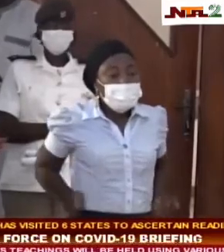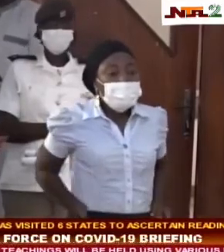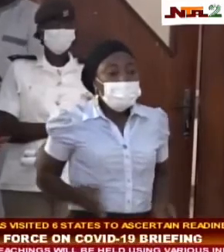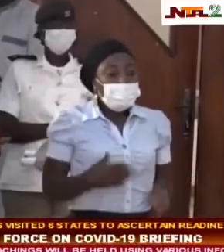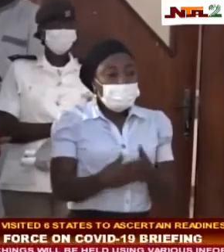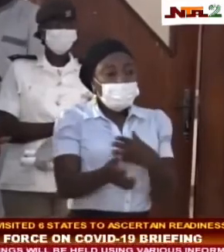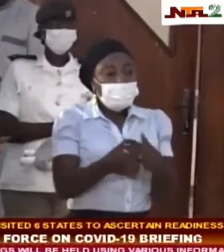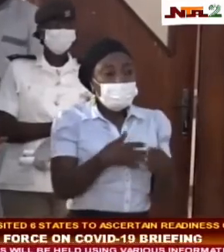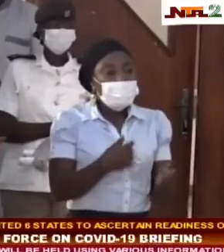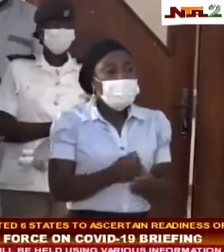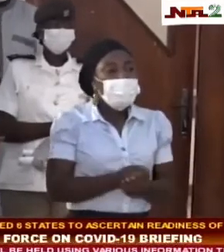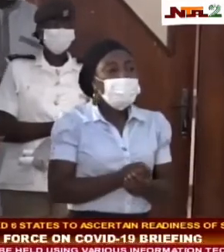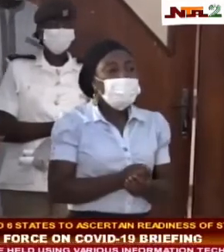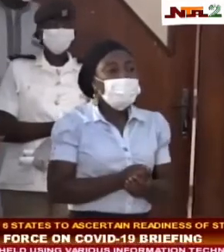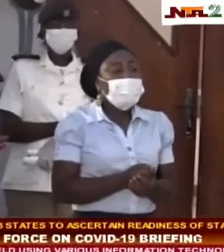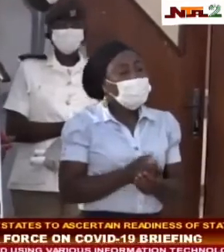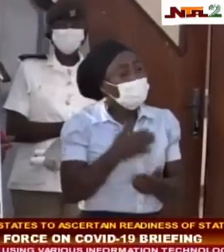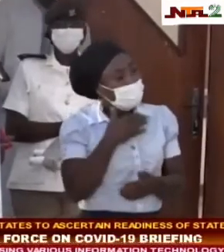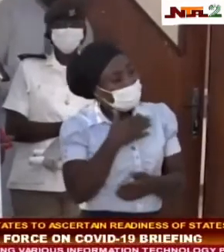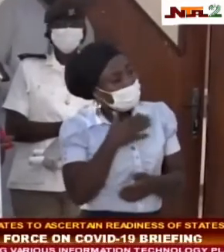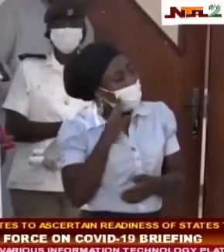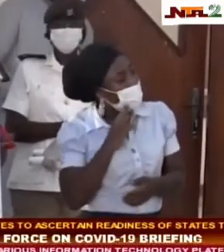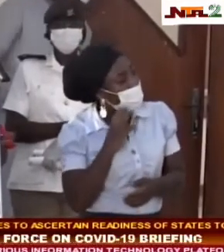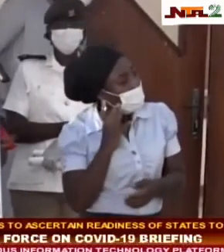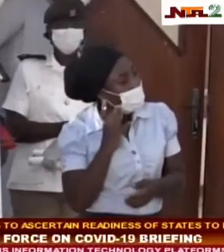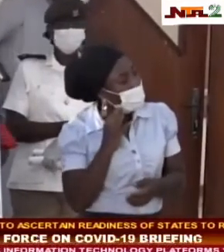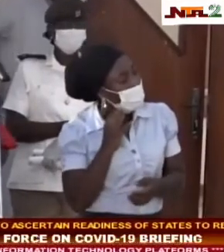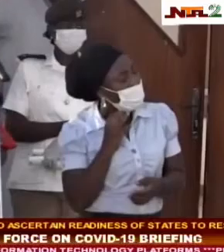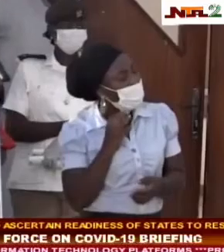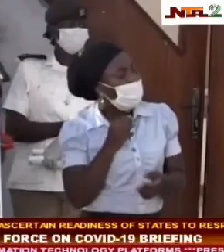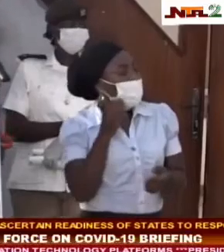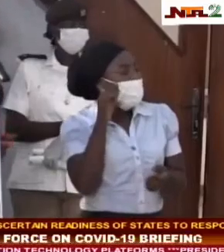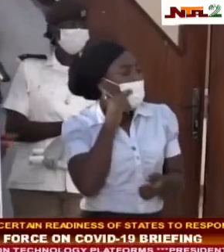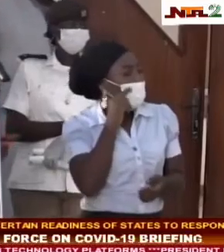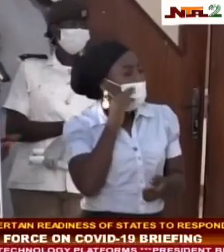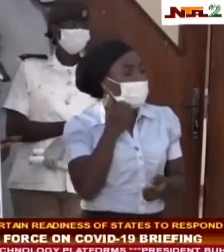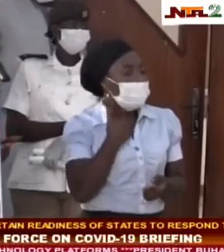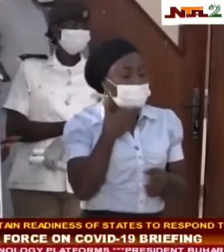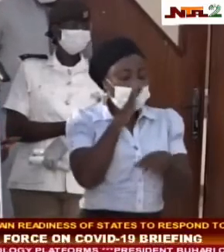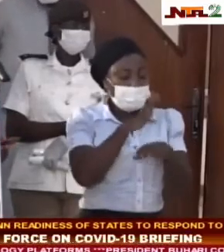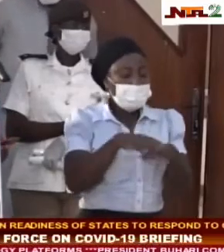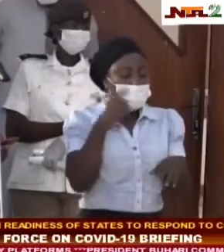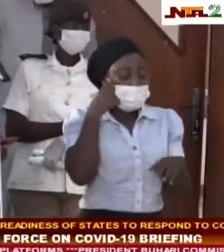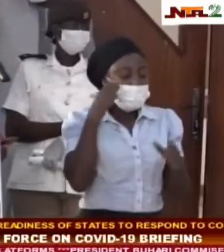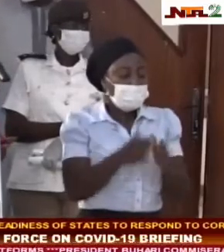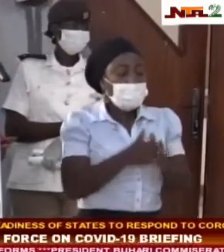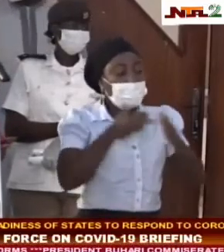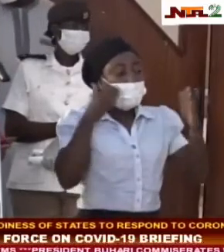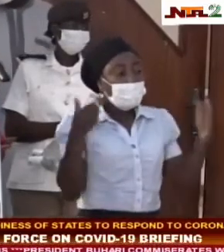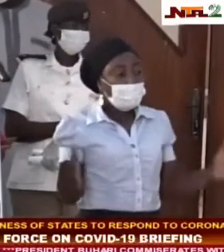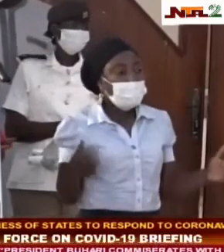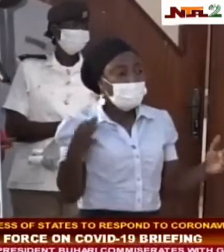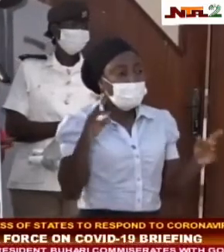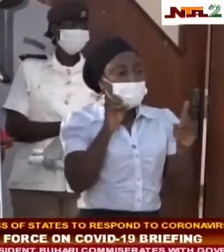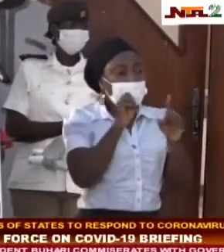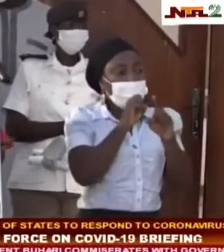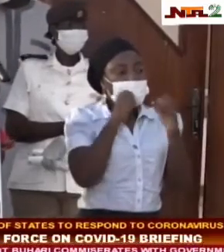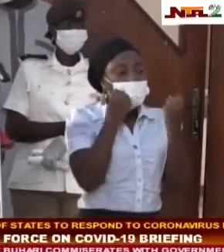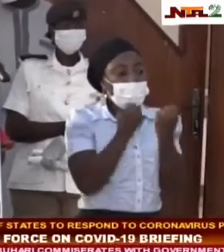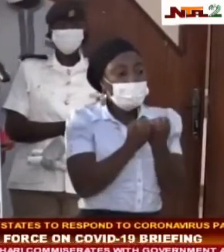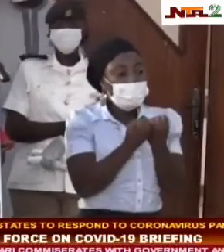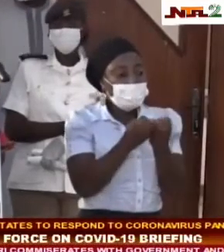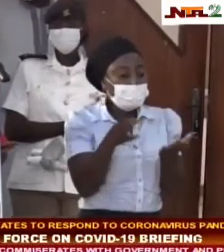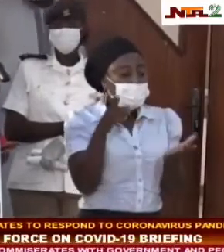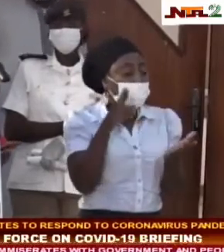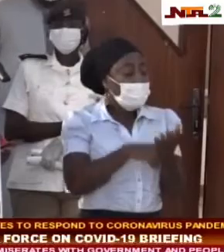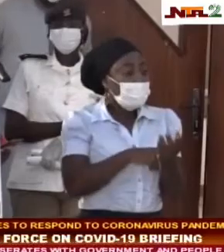Affairs. Ma'am, Nigerians have been calling for the expansion of the social register